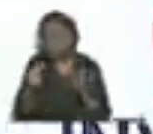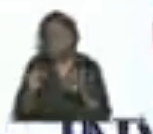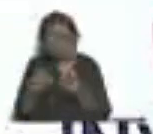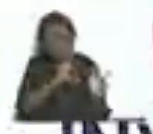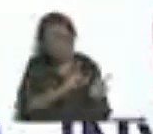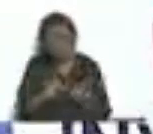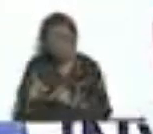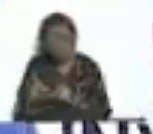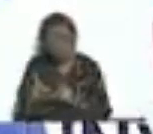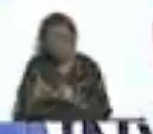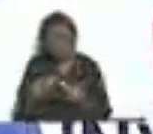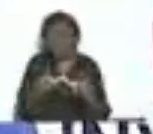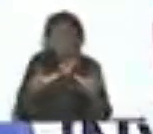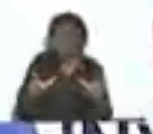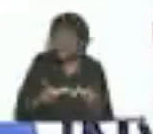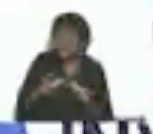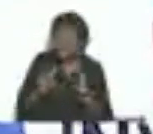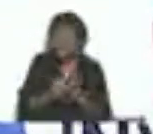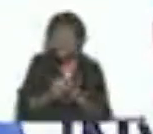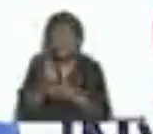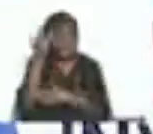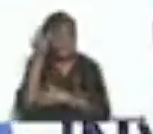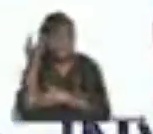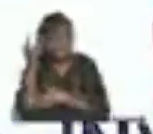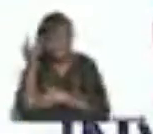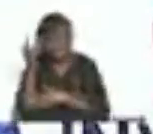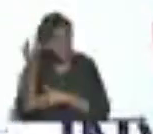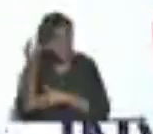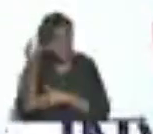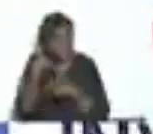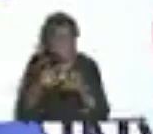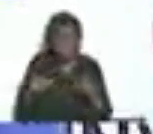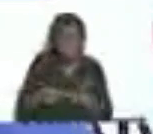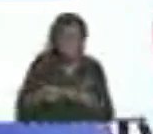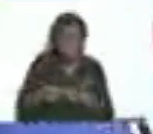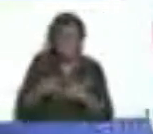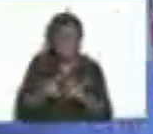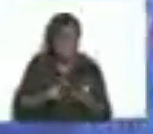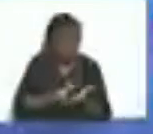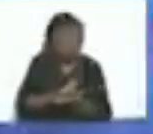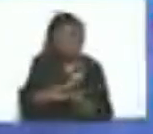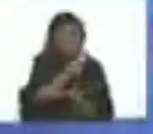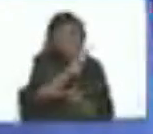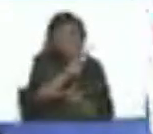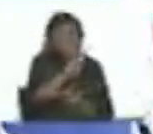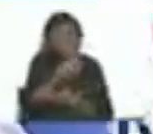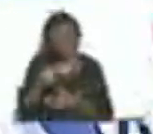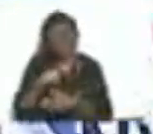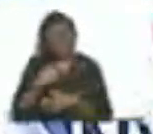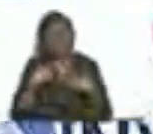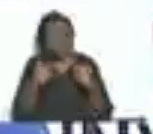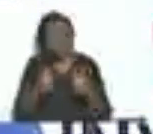logistically, the location that makes sense as a launching pad. In the meantime, I'm confident, though,